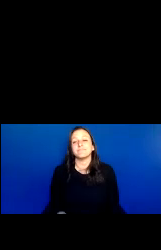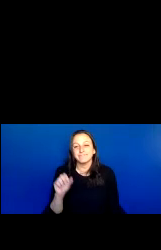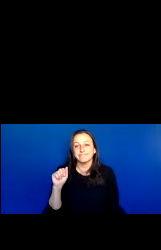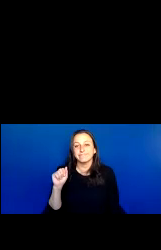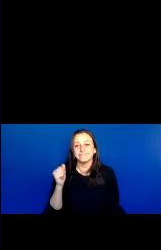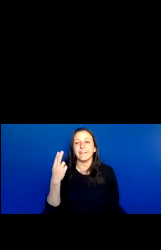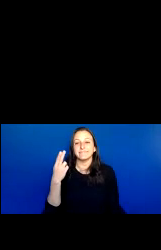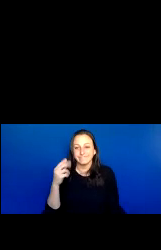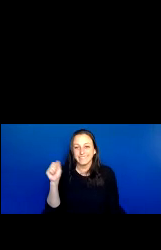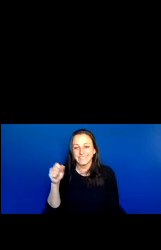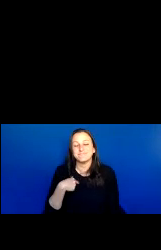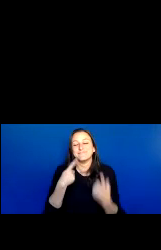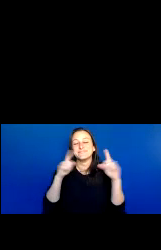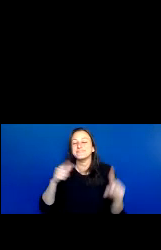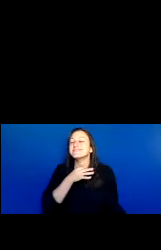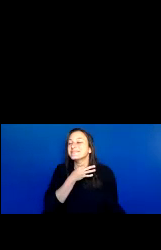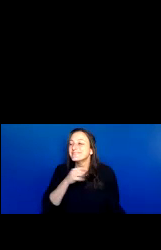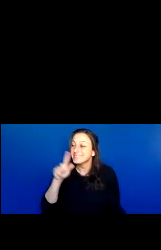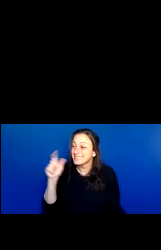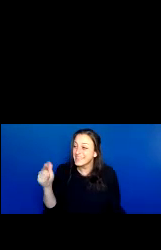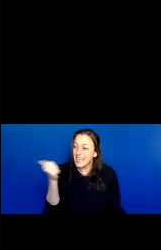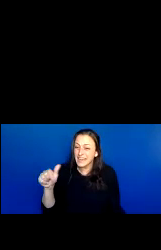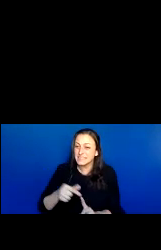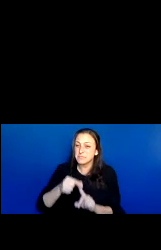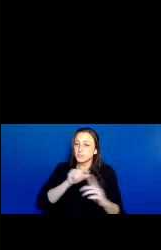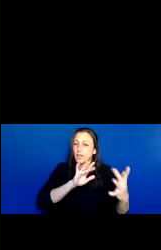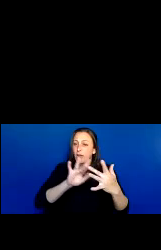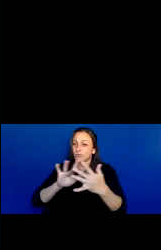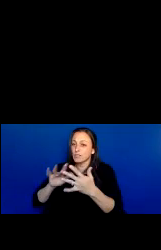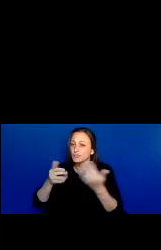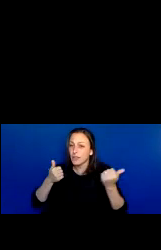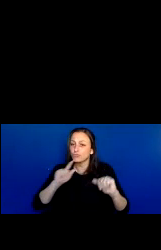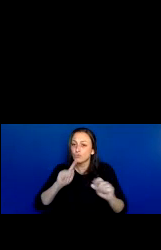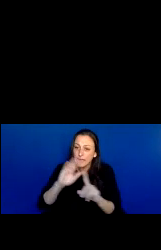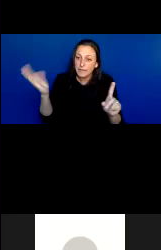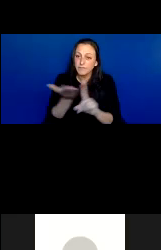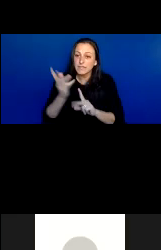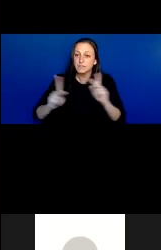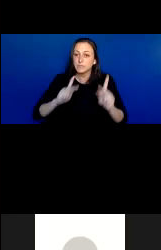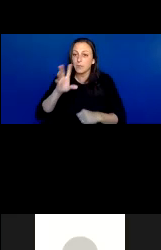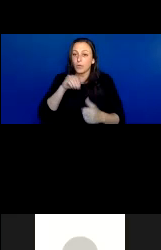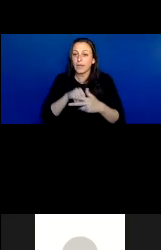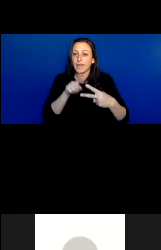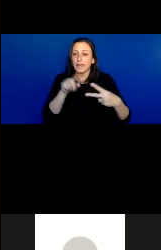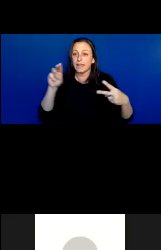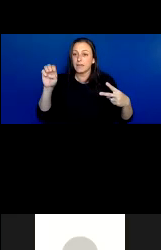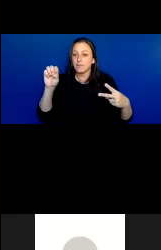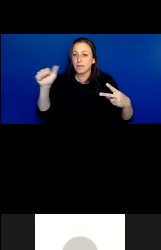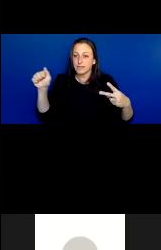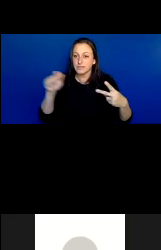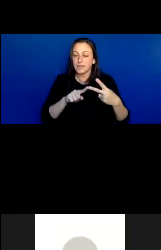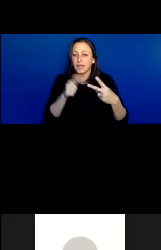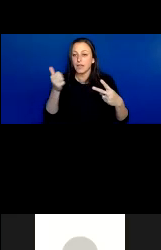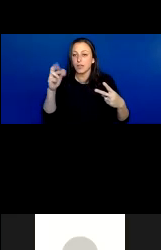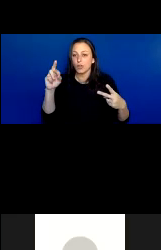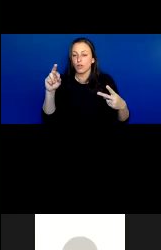Yes. So yes, I was wondering, are there any special outreach efforts in particular to really convince people in Mesa and Garfield counties to get vaccinated